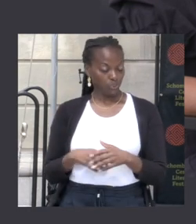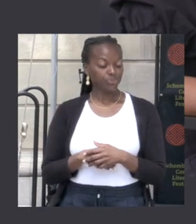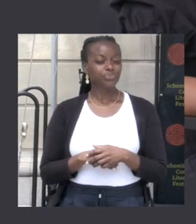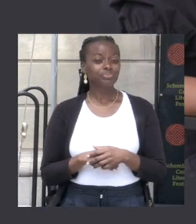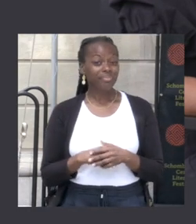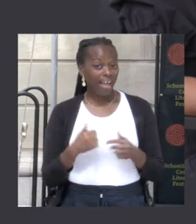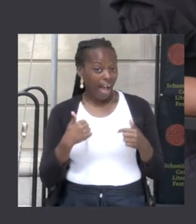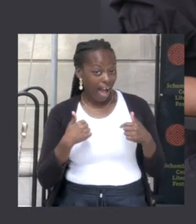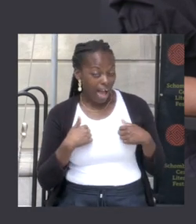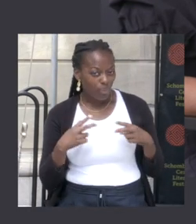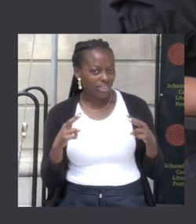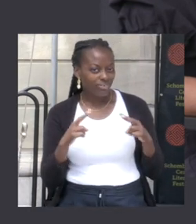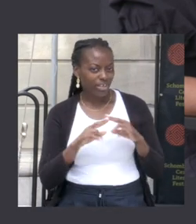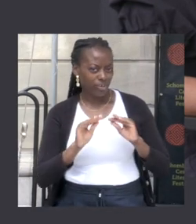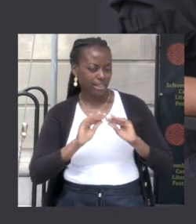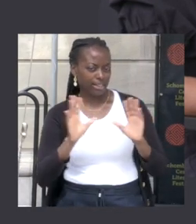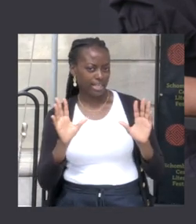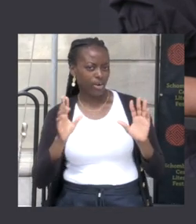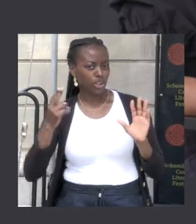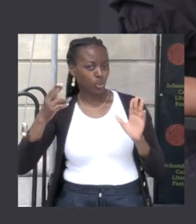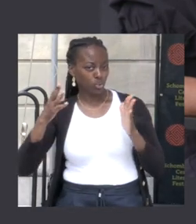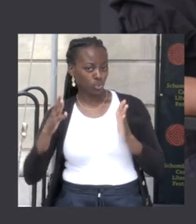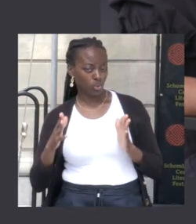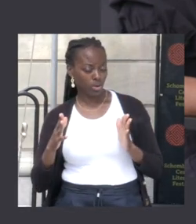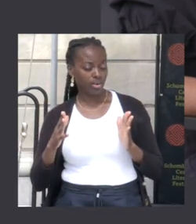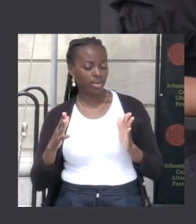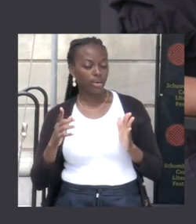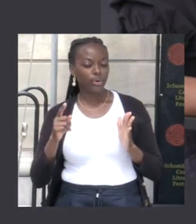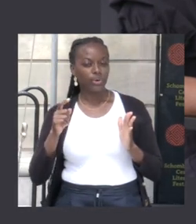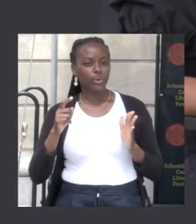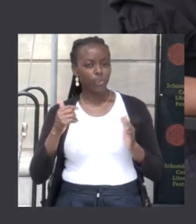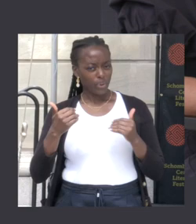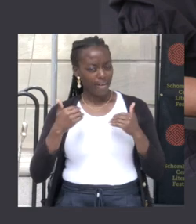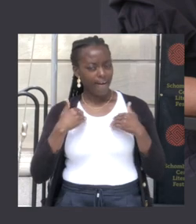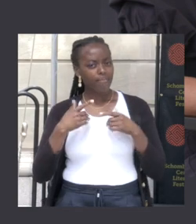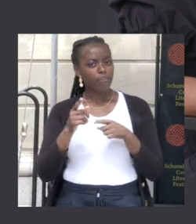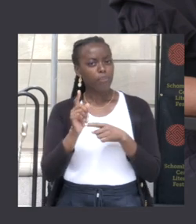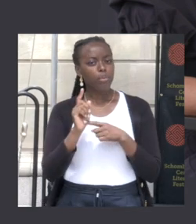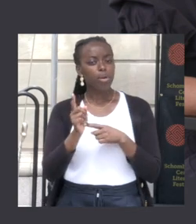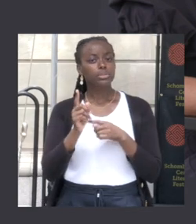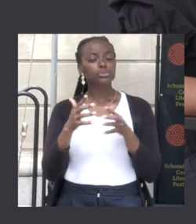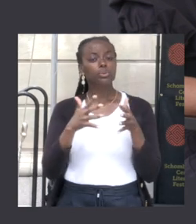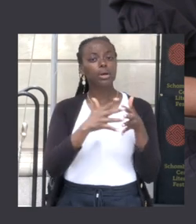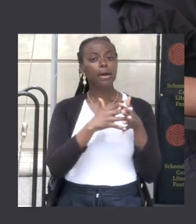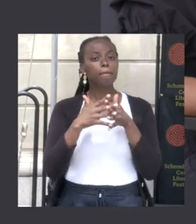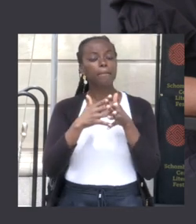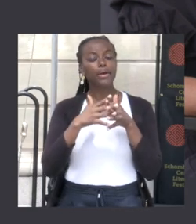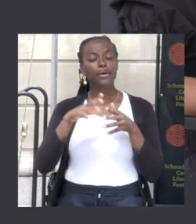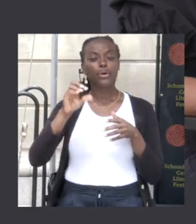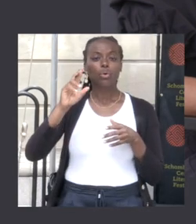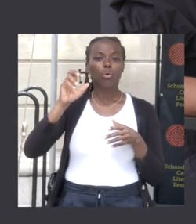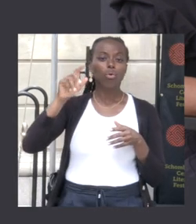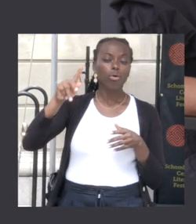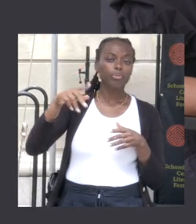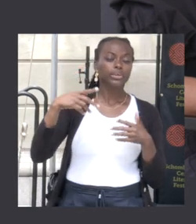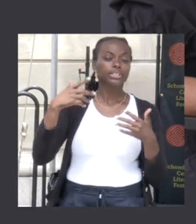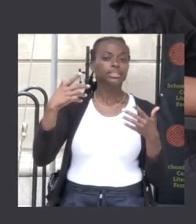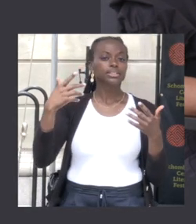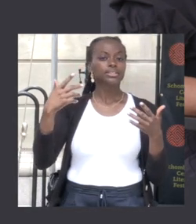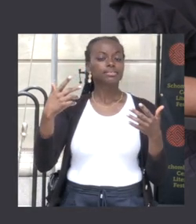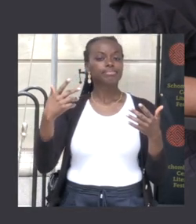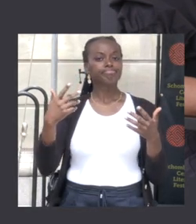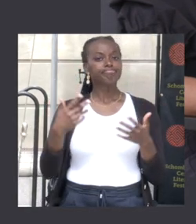was very clear as a historian that we have these moments where America, corporations, this